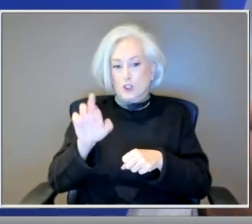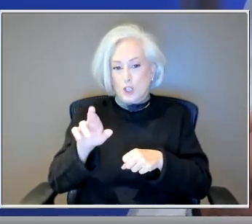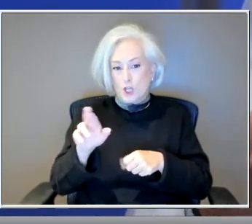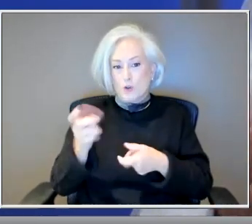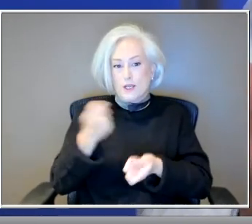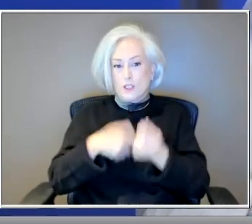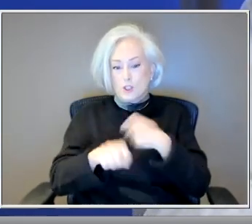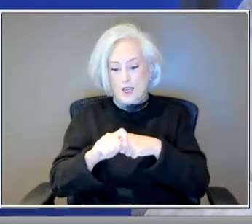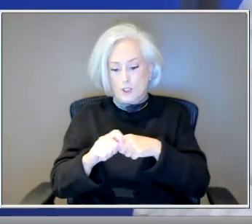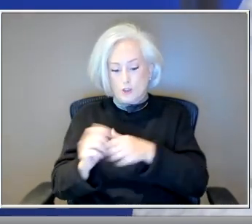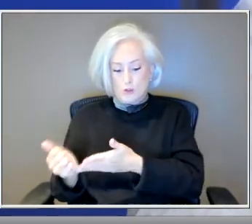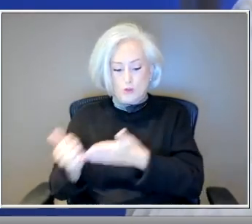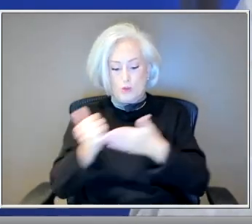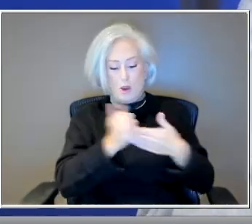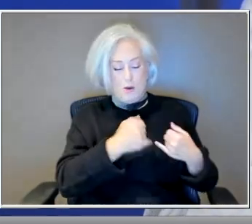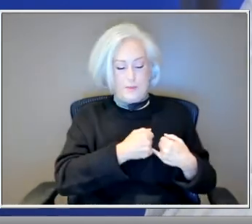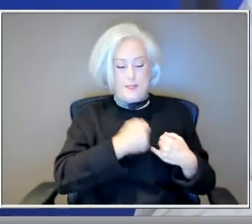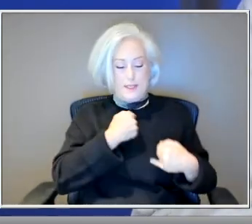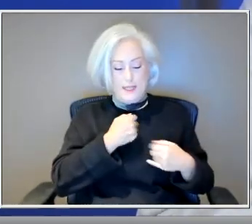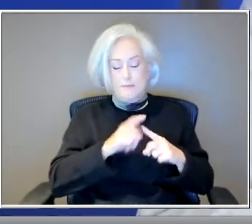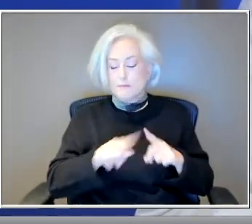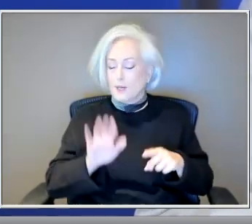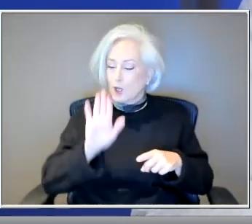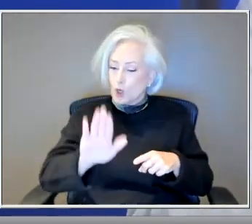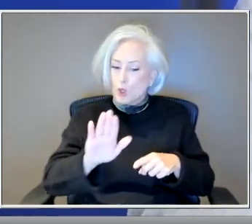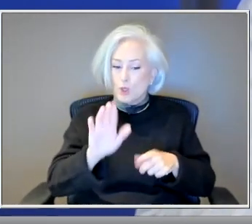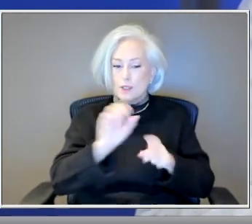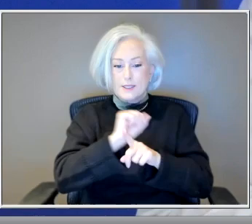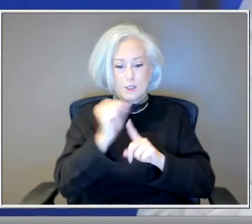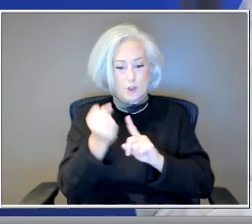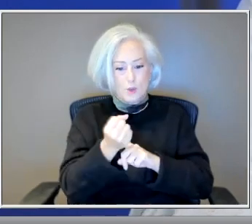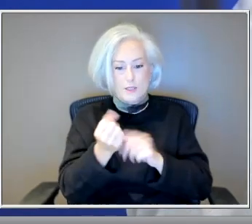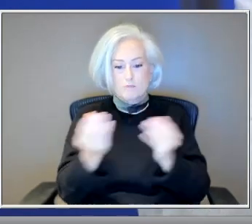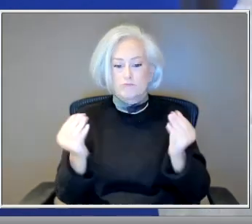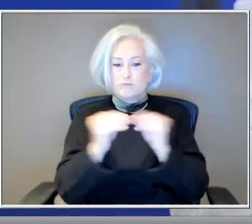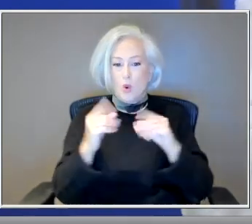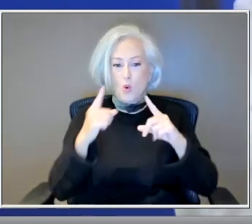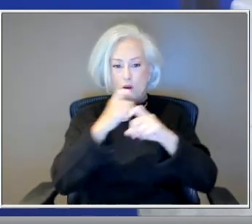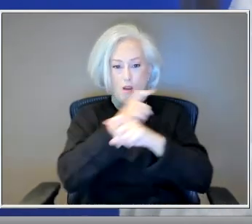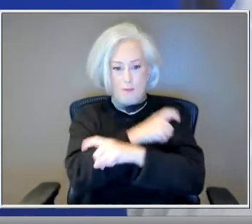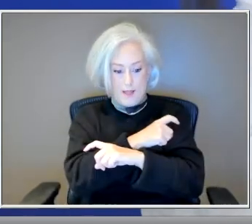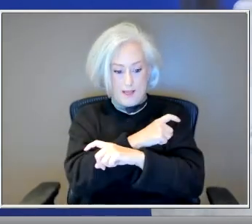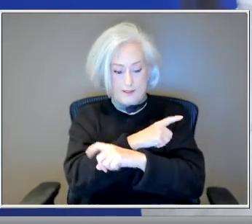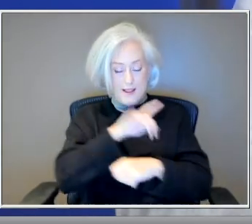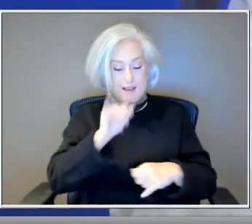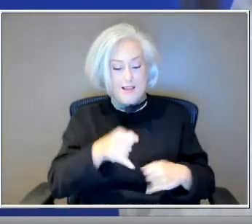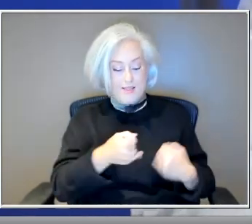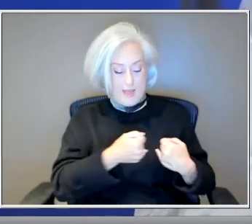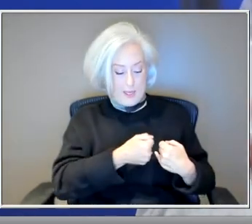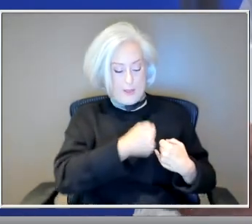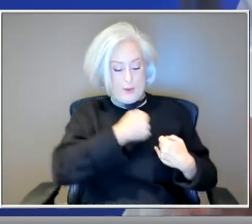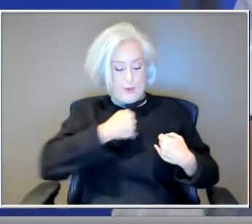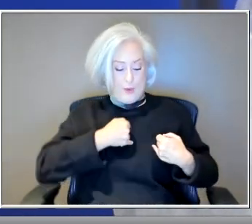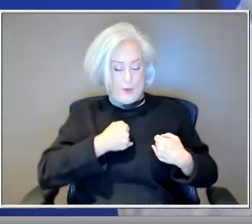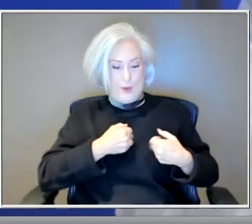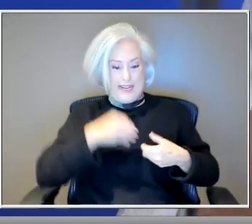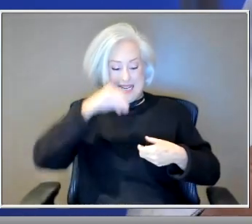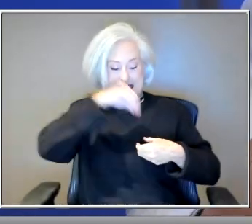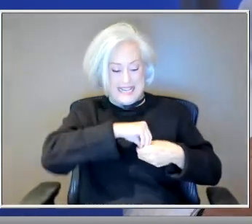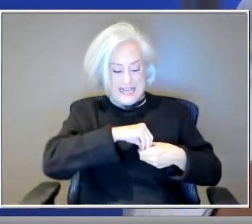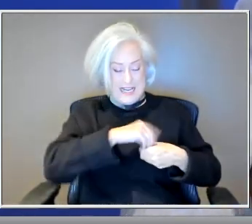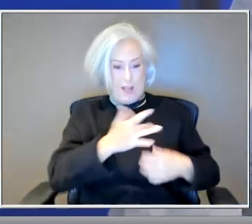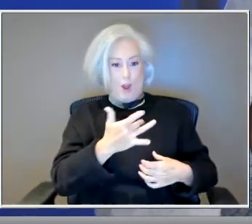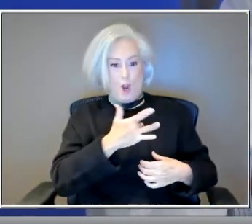is a complex situation, so when you have a lead that's in the heart, these wires or these leads are touching the